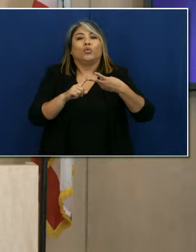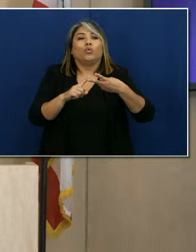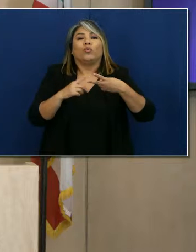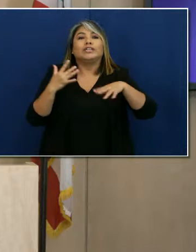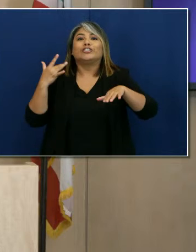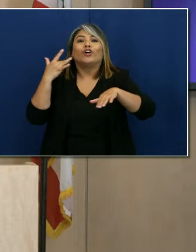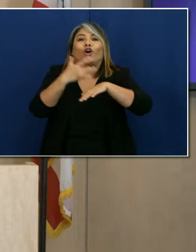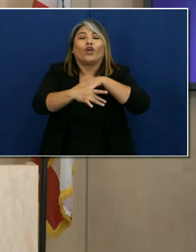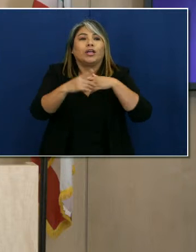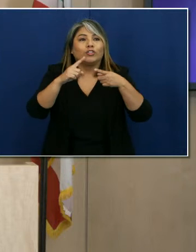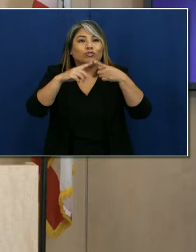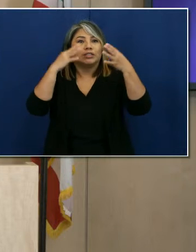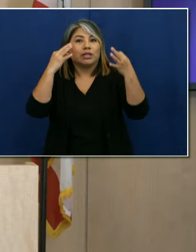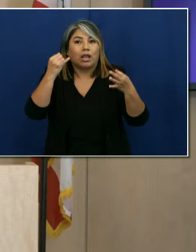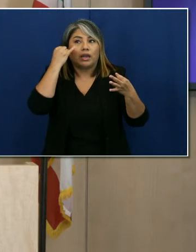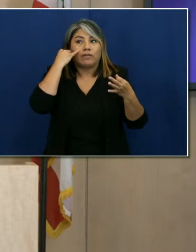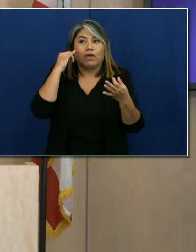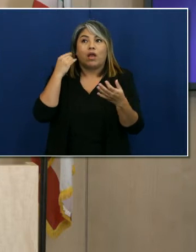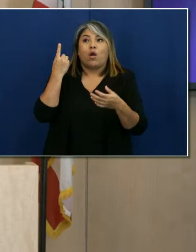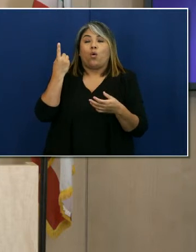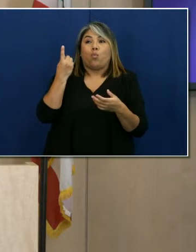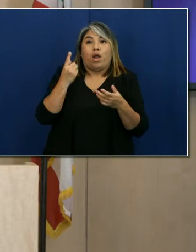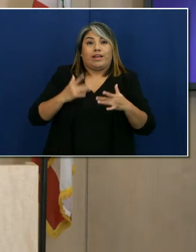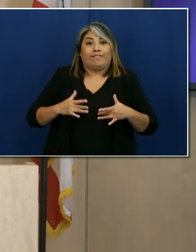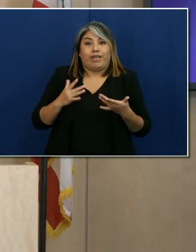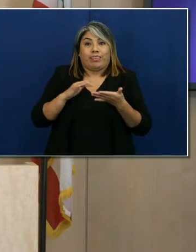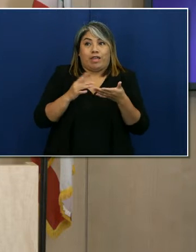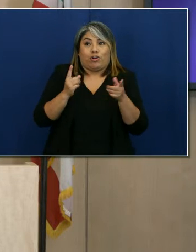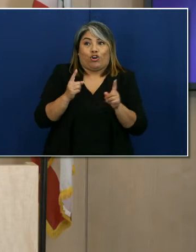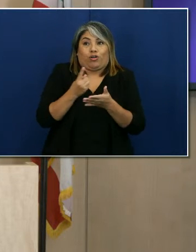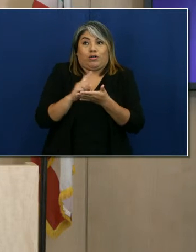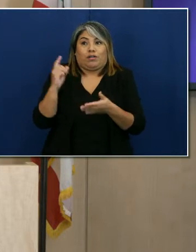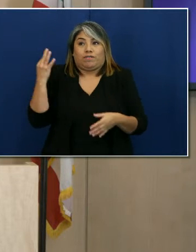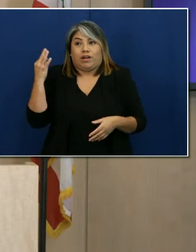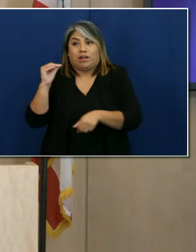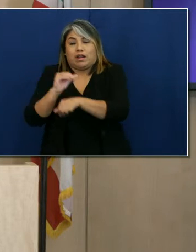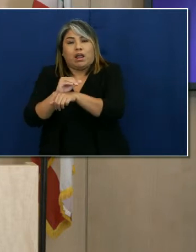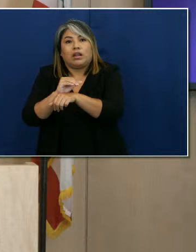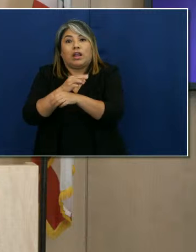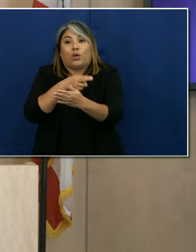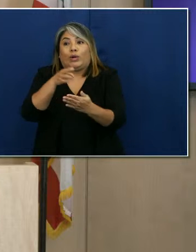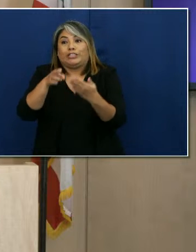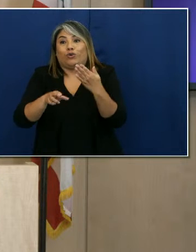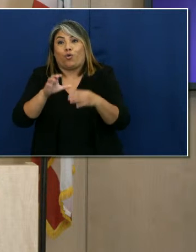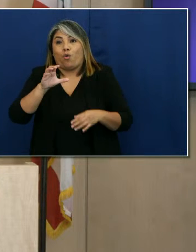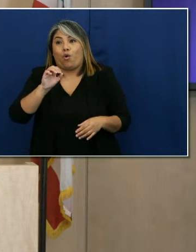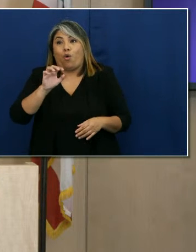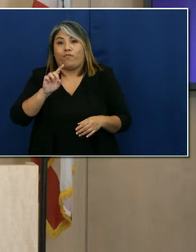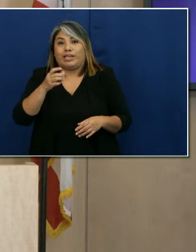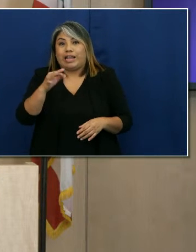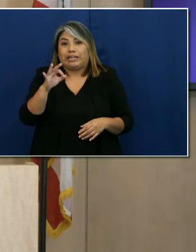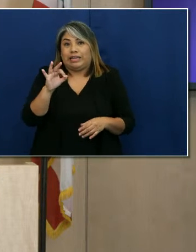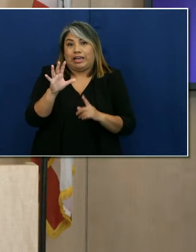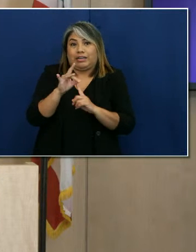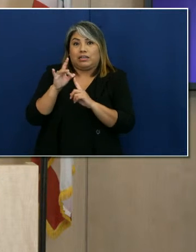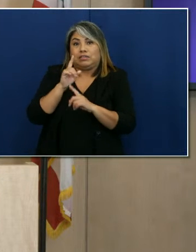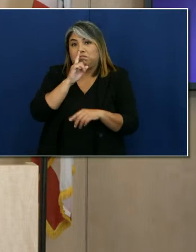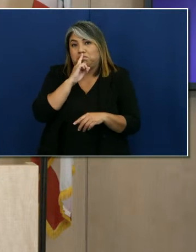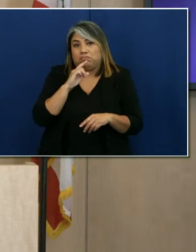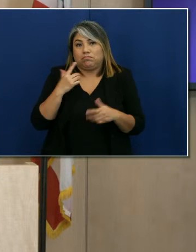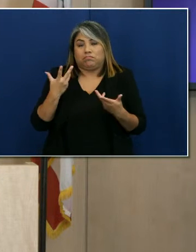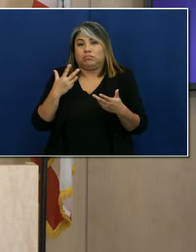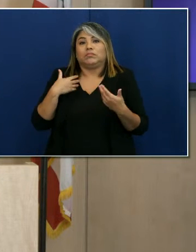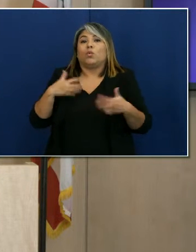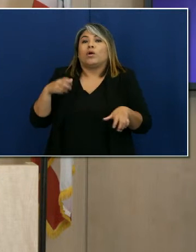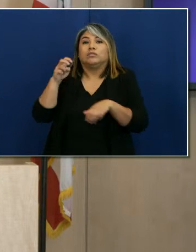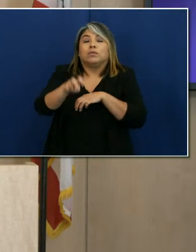if a particular event that occurred on Friday night has resulted in any COVID-19 cases. Usually you see